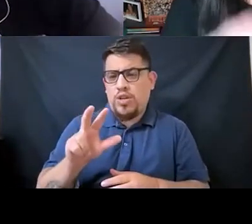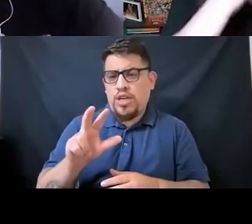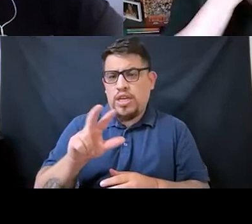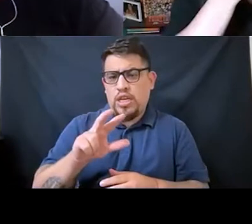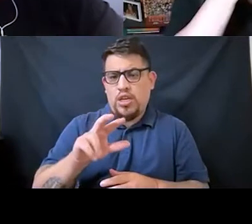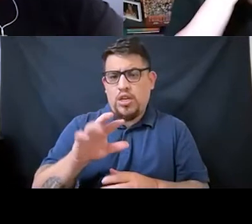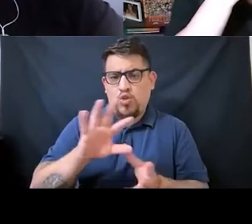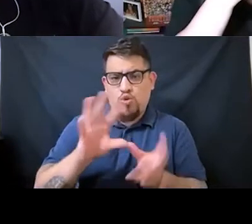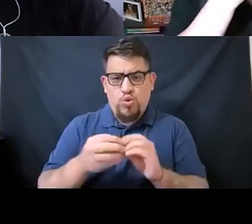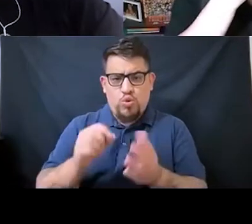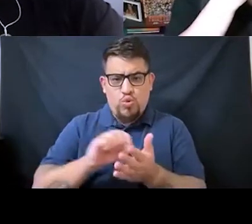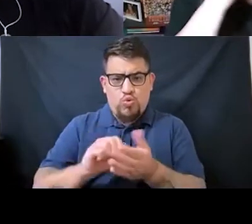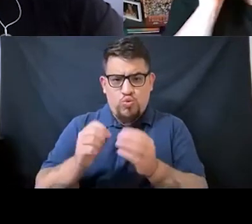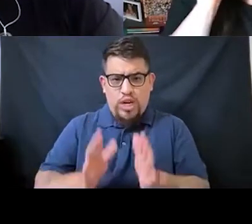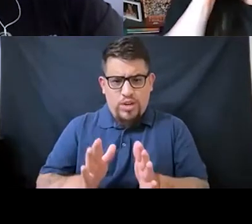of you?